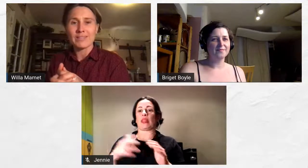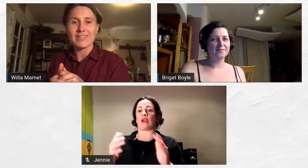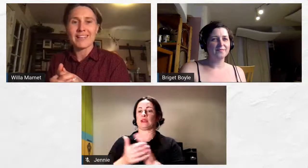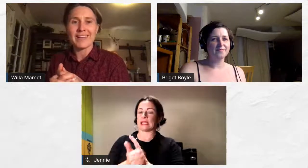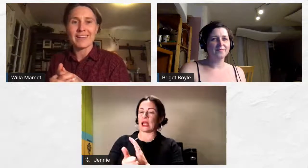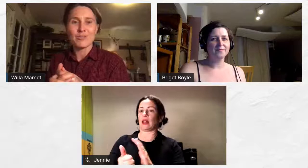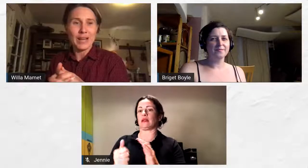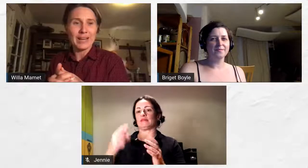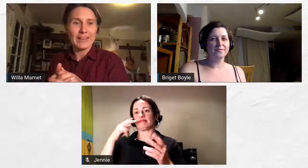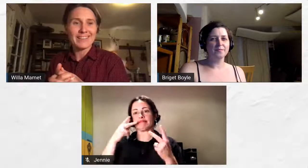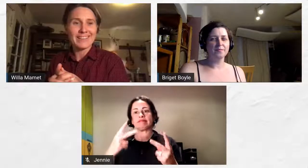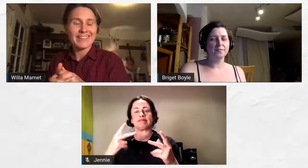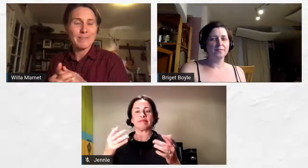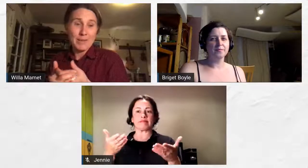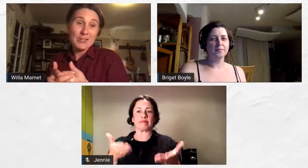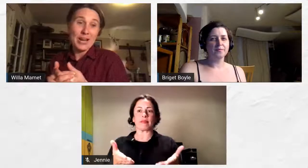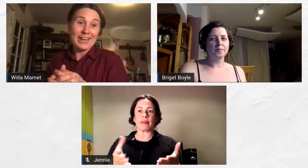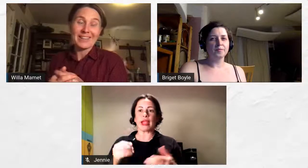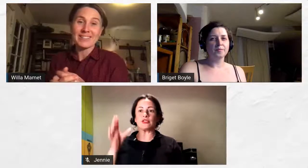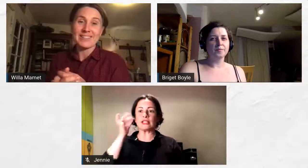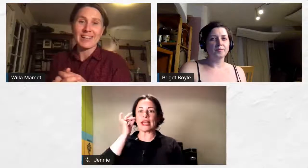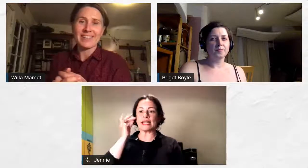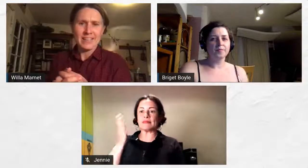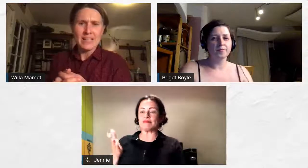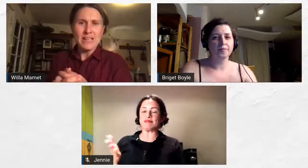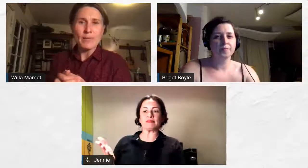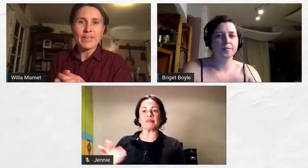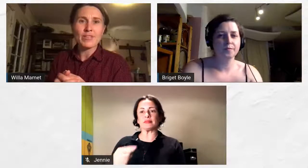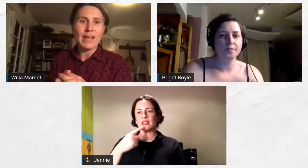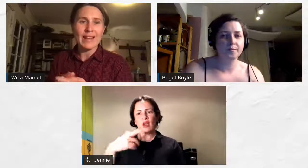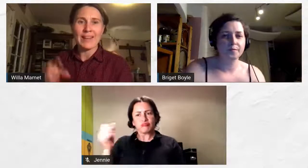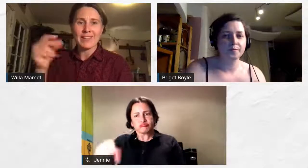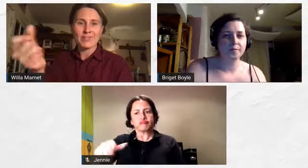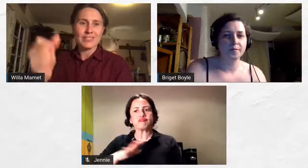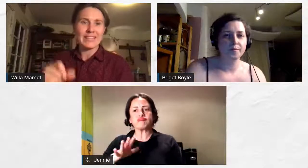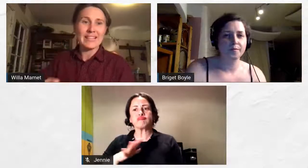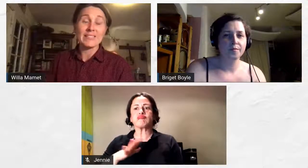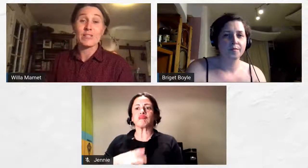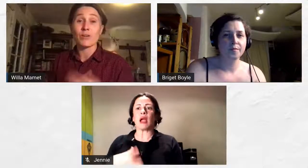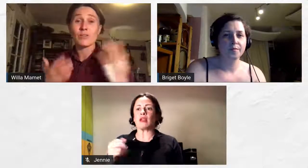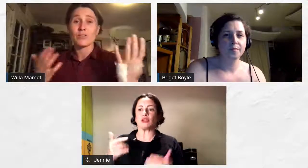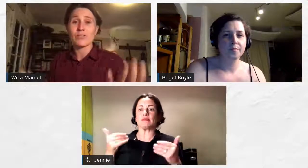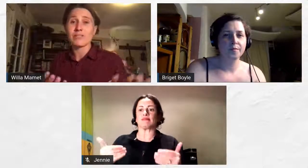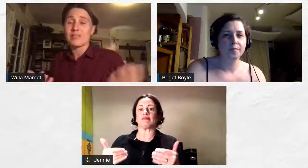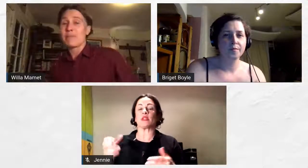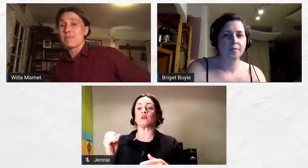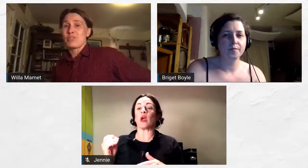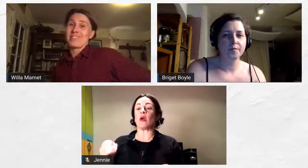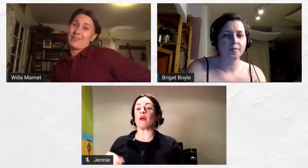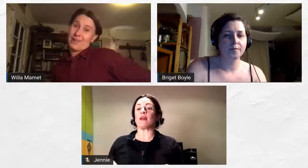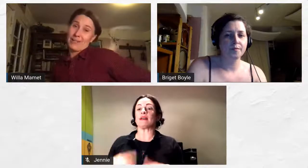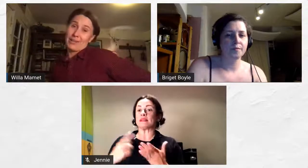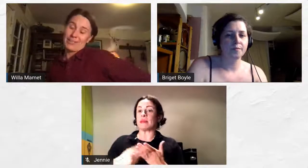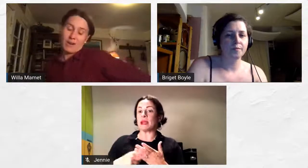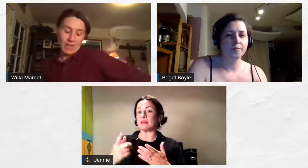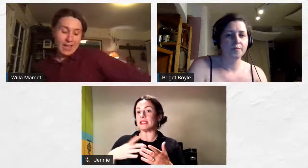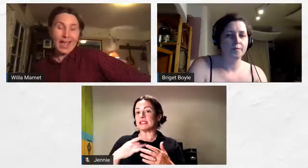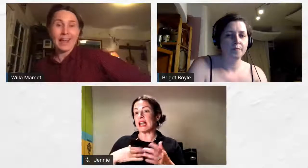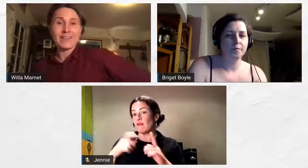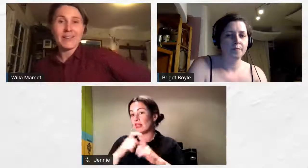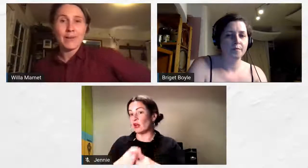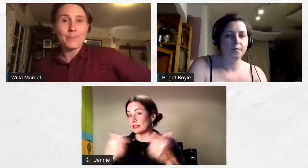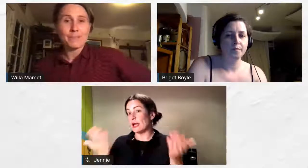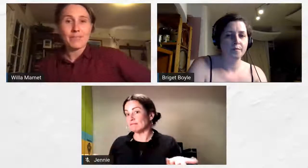and their presence. And Jenny, being Jenny, said, yeah, we can do that. And then just like this. So sometimes she doesn't even have lyrics at